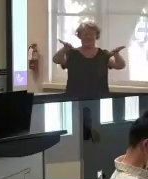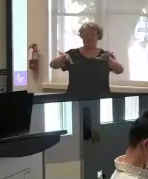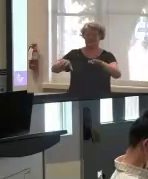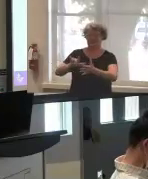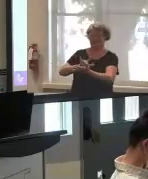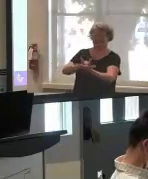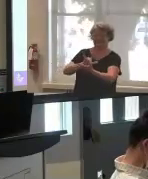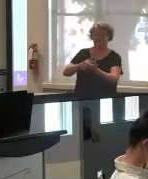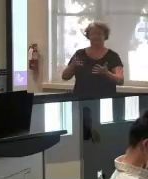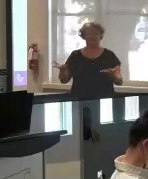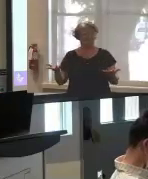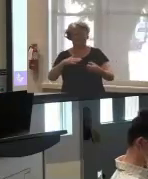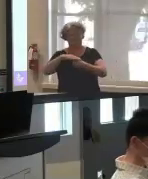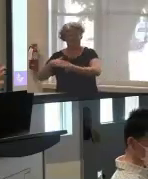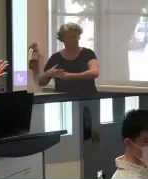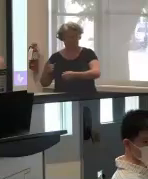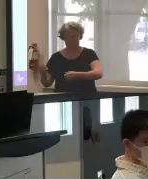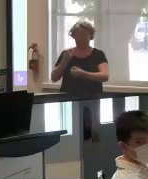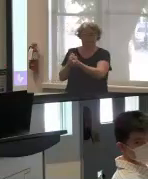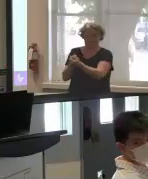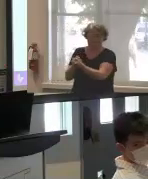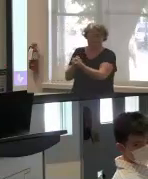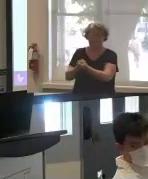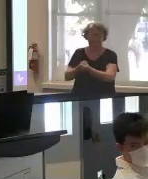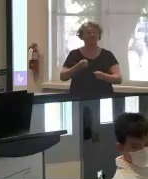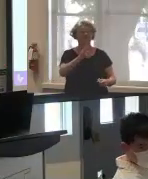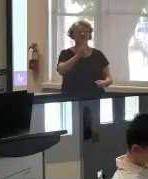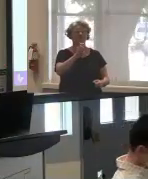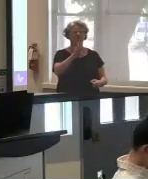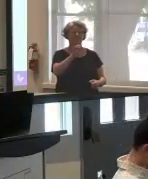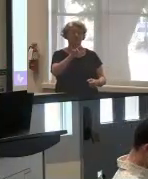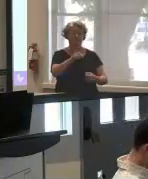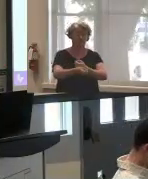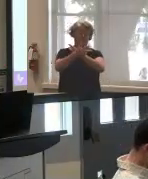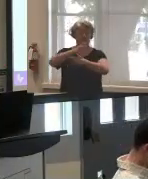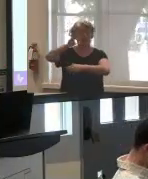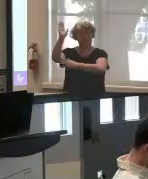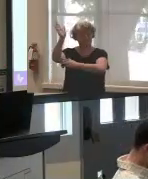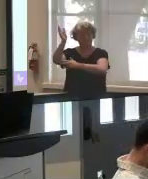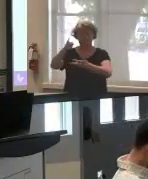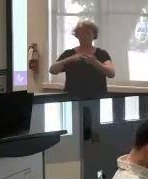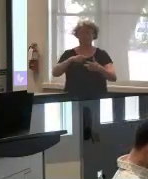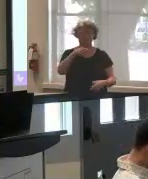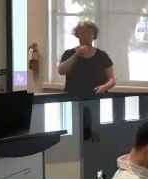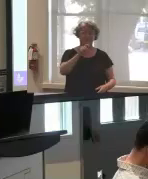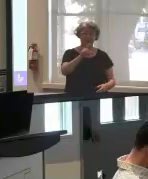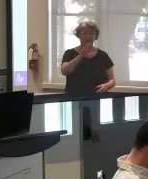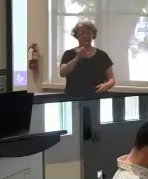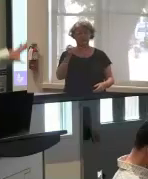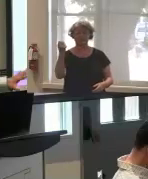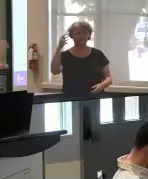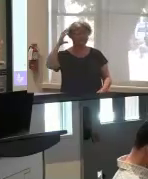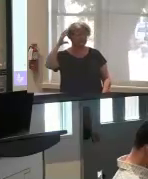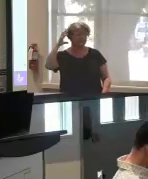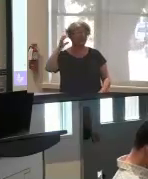We have webinars, podcasts. We invite people over to the Center for Conversations. We put out toolkits.